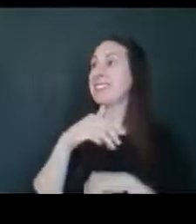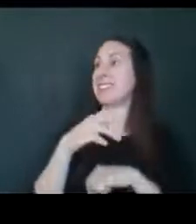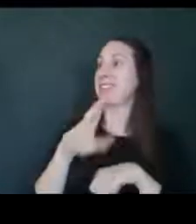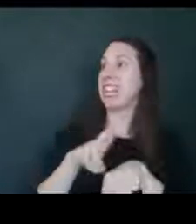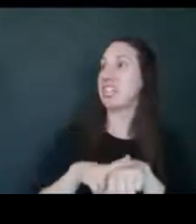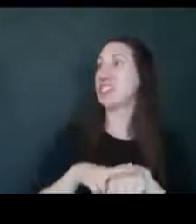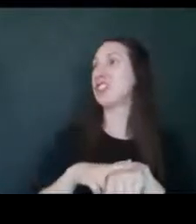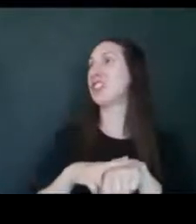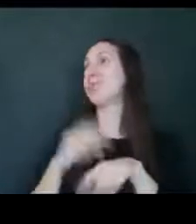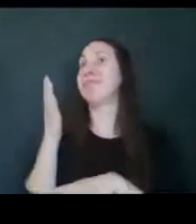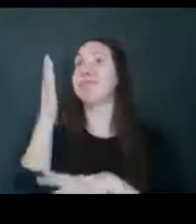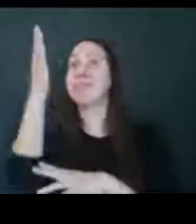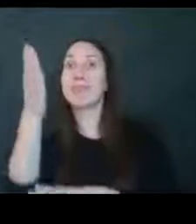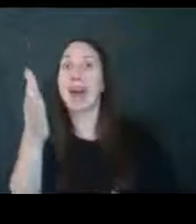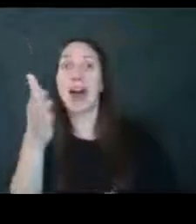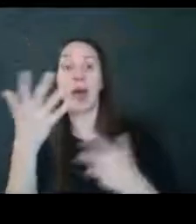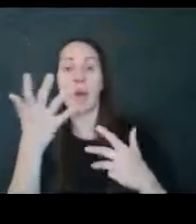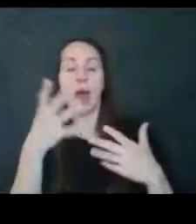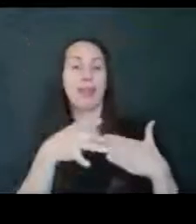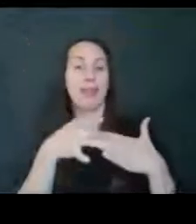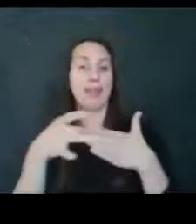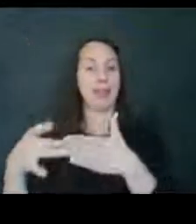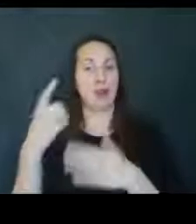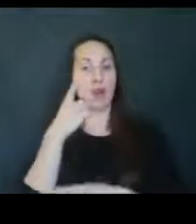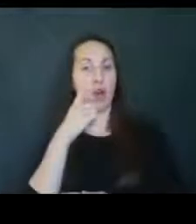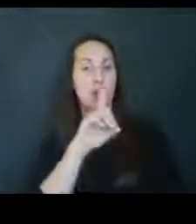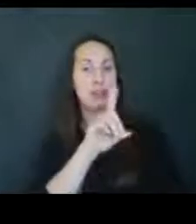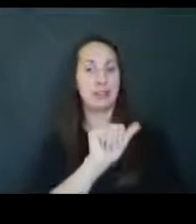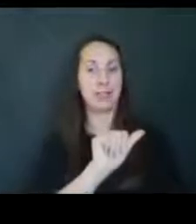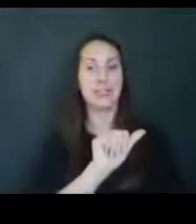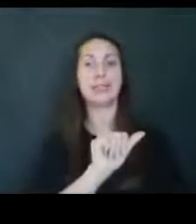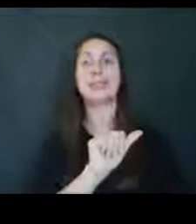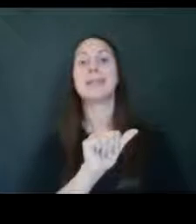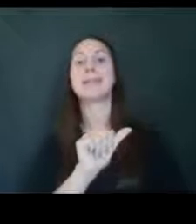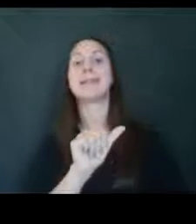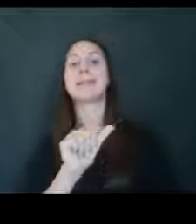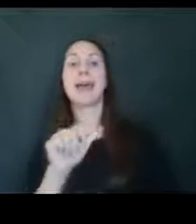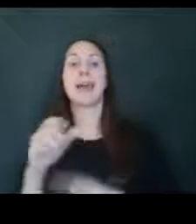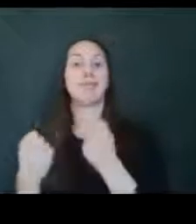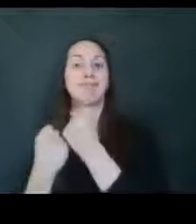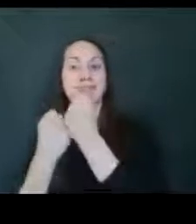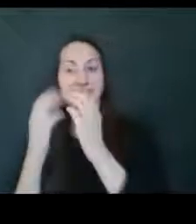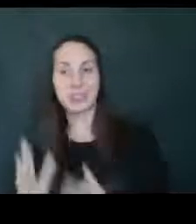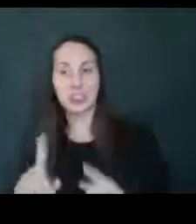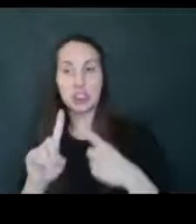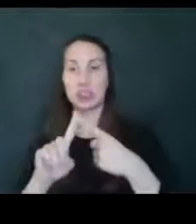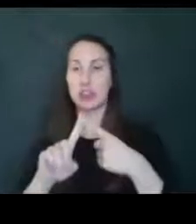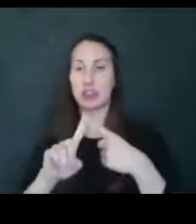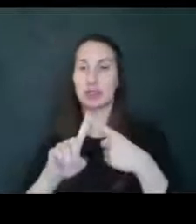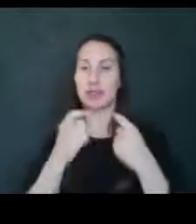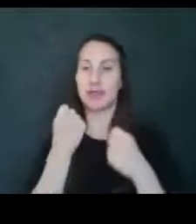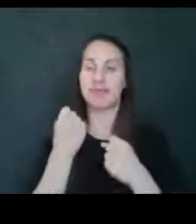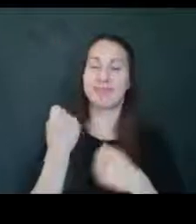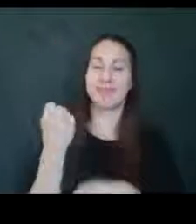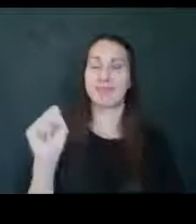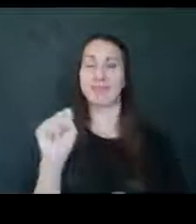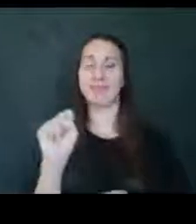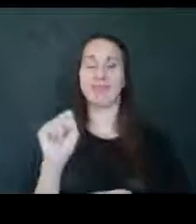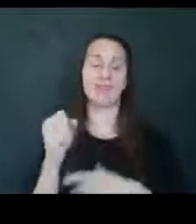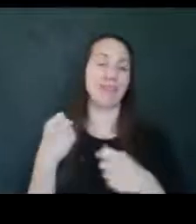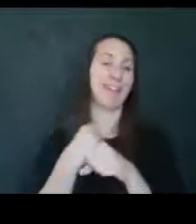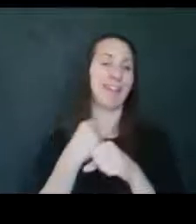our disabilities leaders and activists strive to fight stigmas and advance opportunities for persons